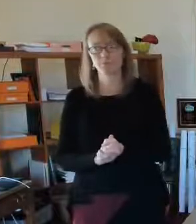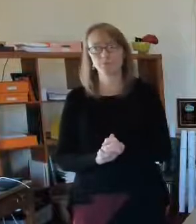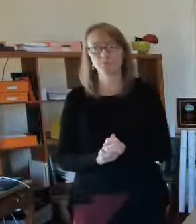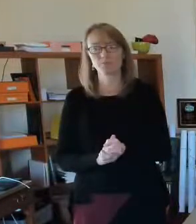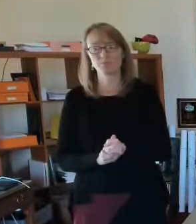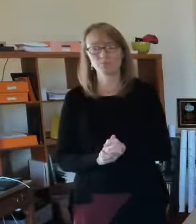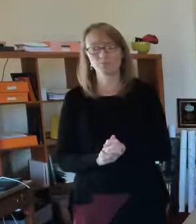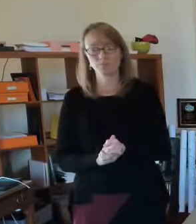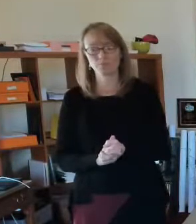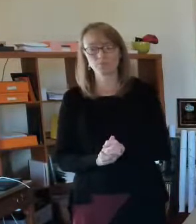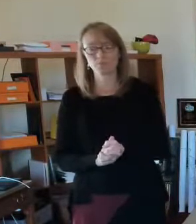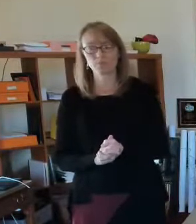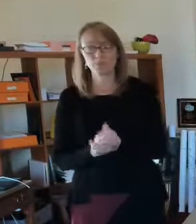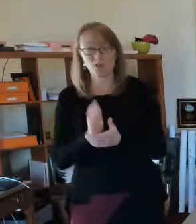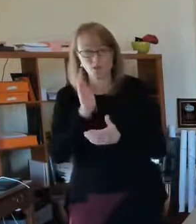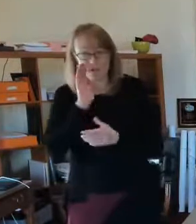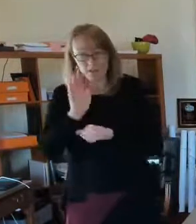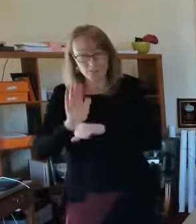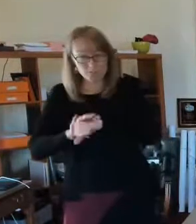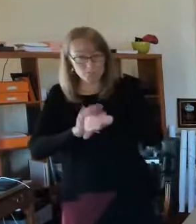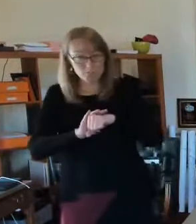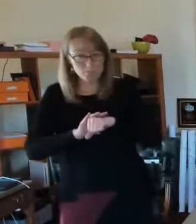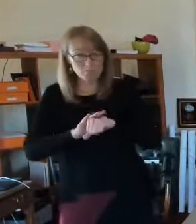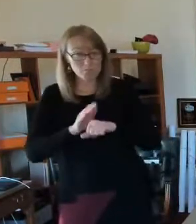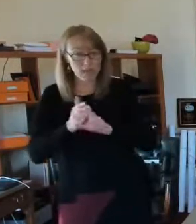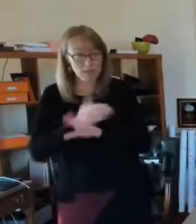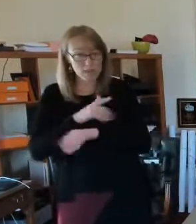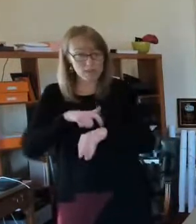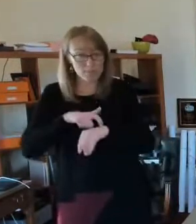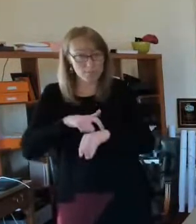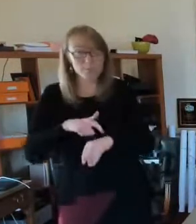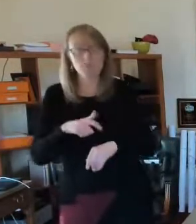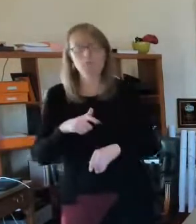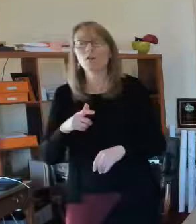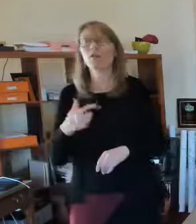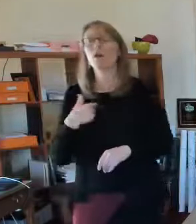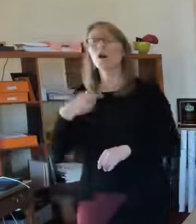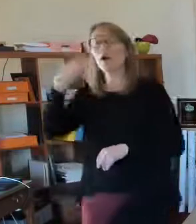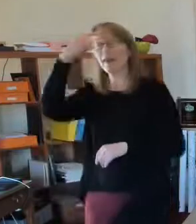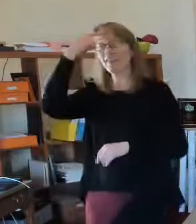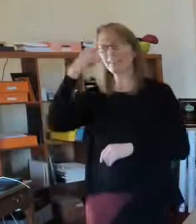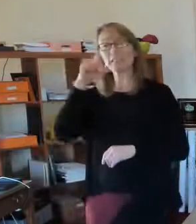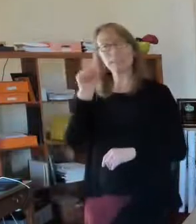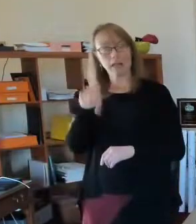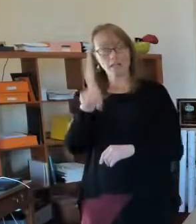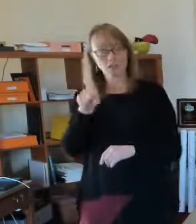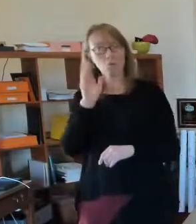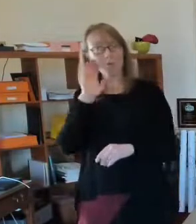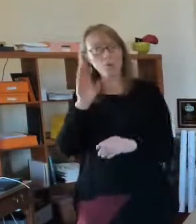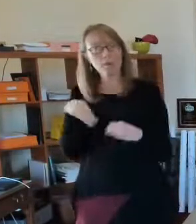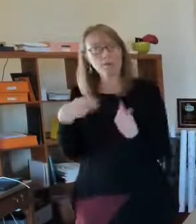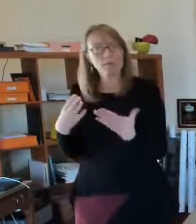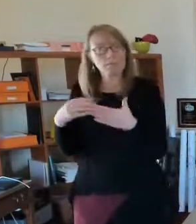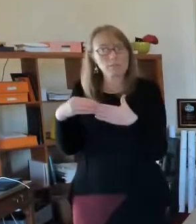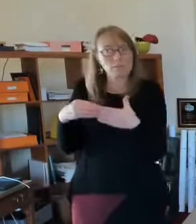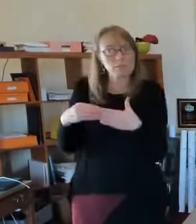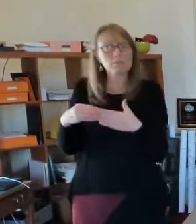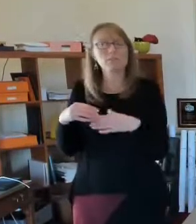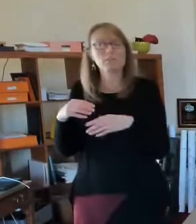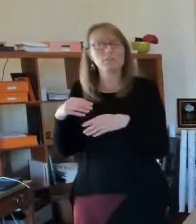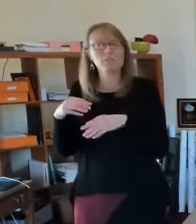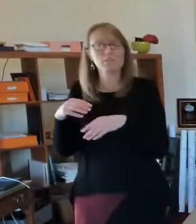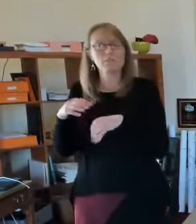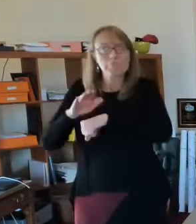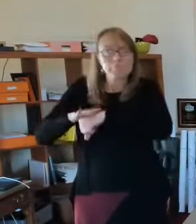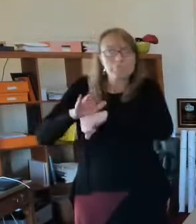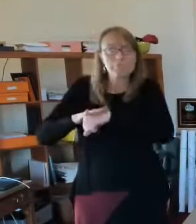be a few days. It won't be the next day. We want to give people if we have to make a change, we